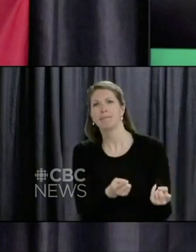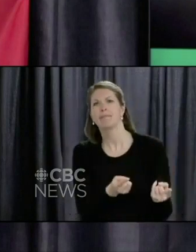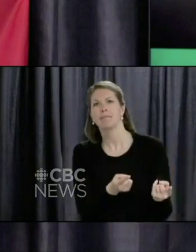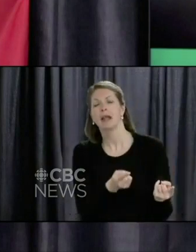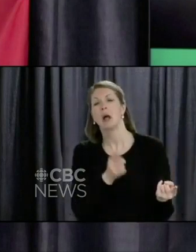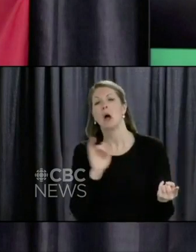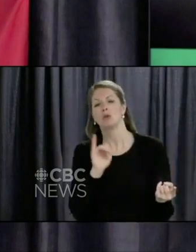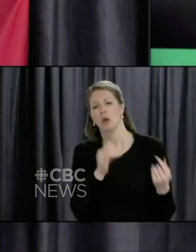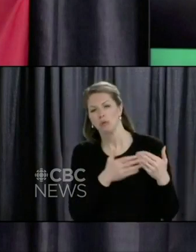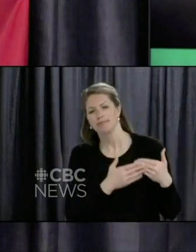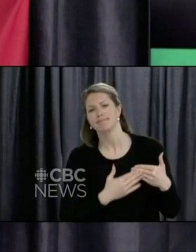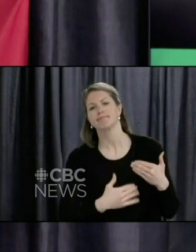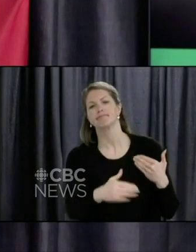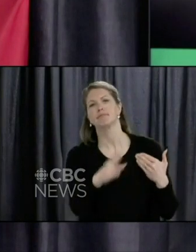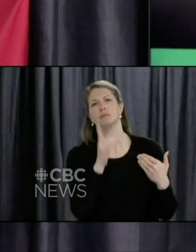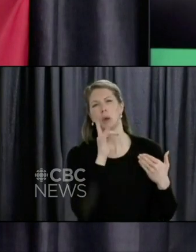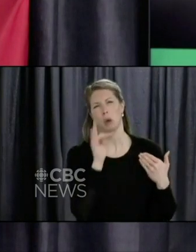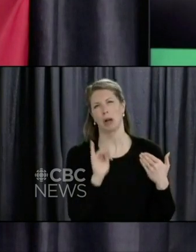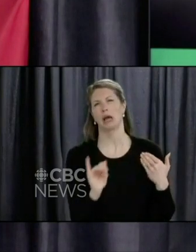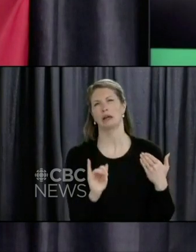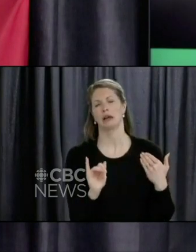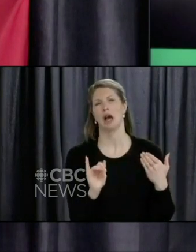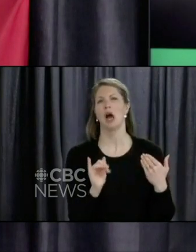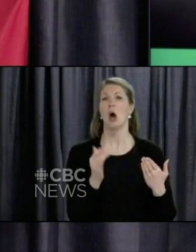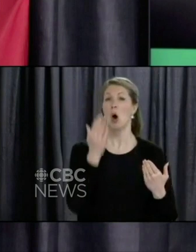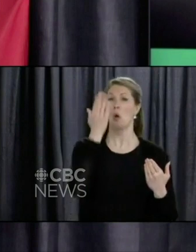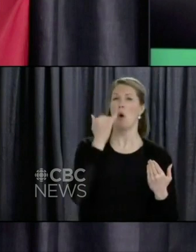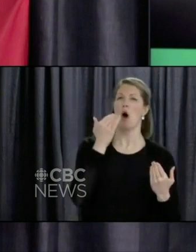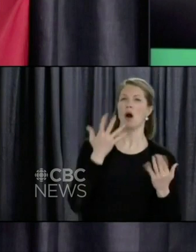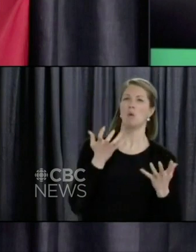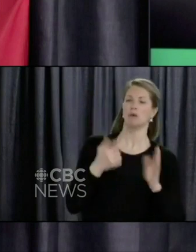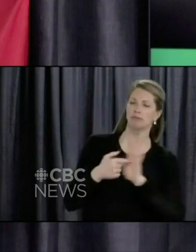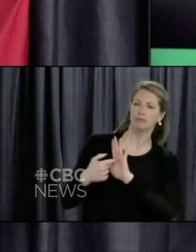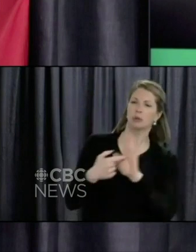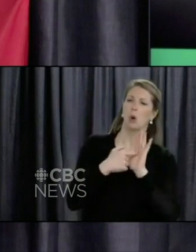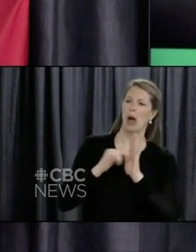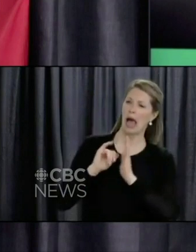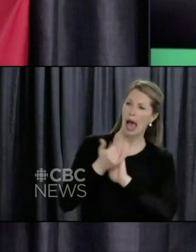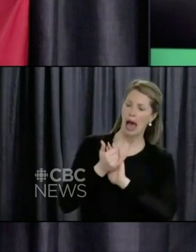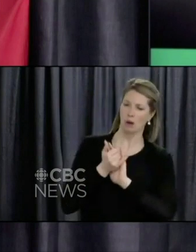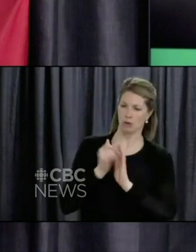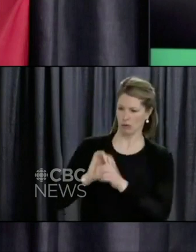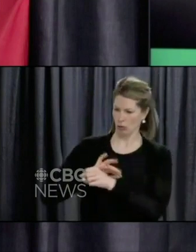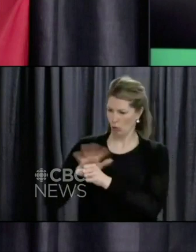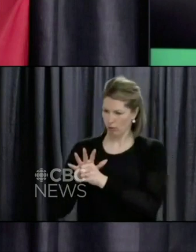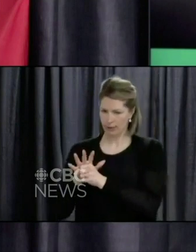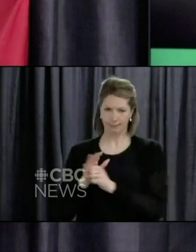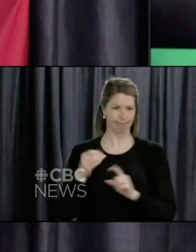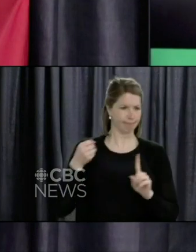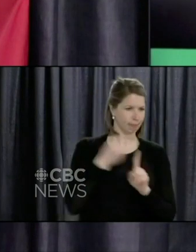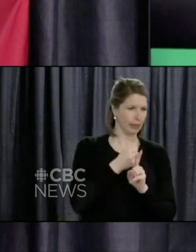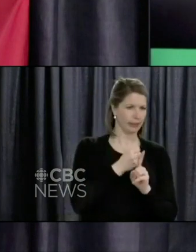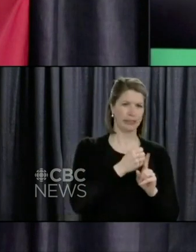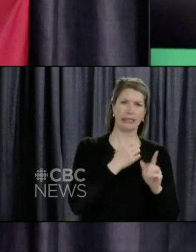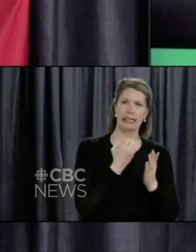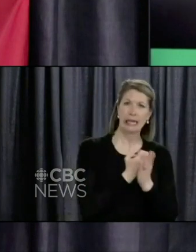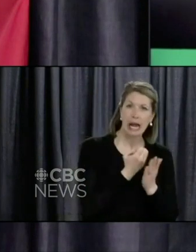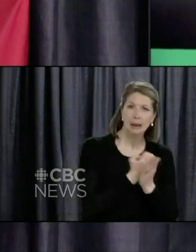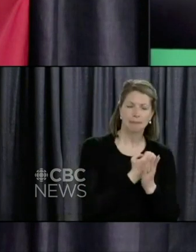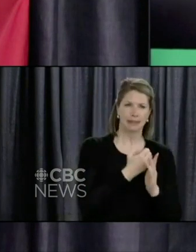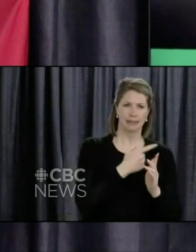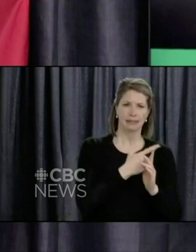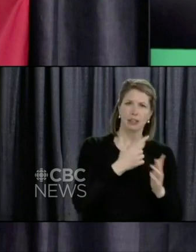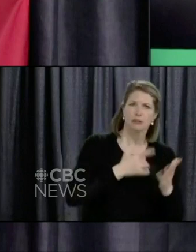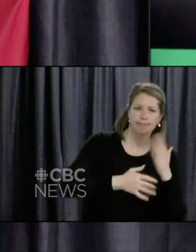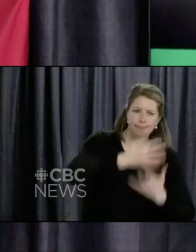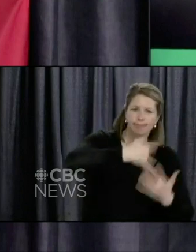Newfoundland, so Newfoundlanders and Labradorians can get a better idea in terms of the impact of this particular virus in our province, and also to